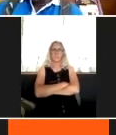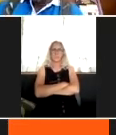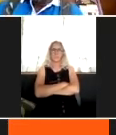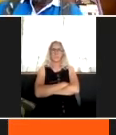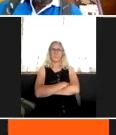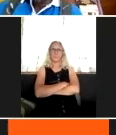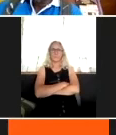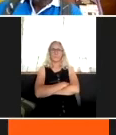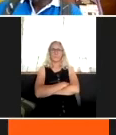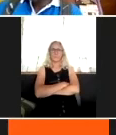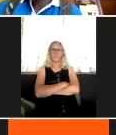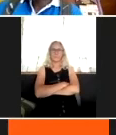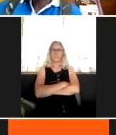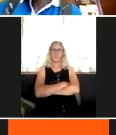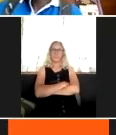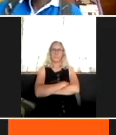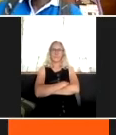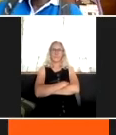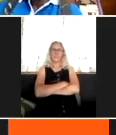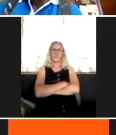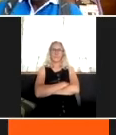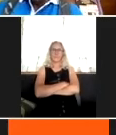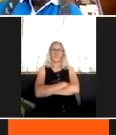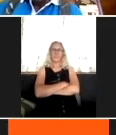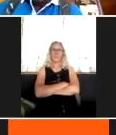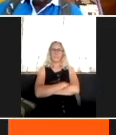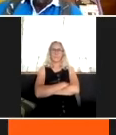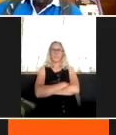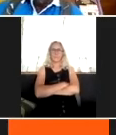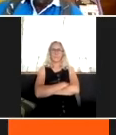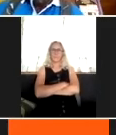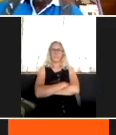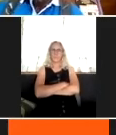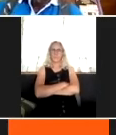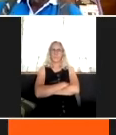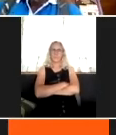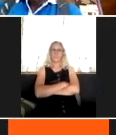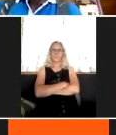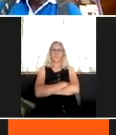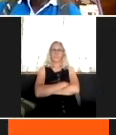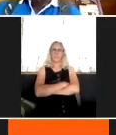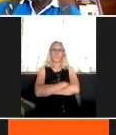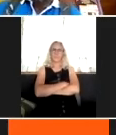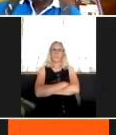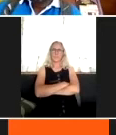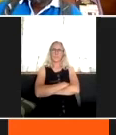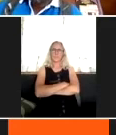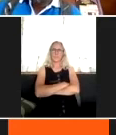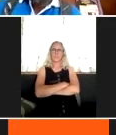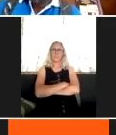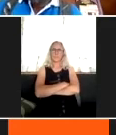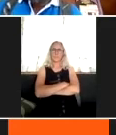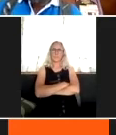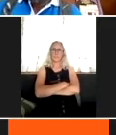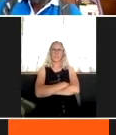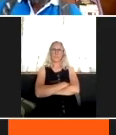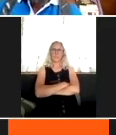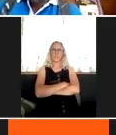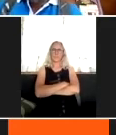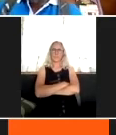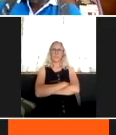that God has deposited in us, the more it manifests. But it takes time, it takes effort, and it